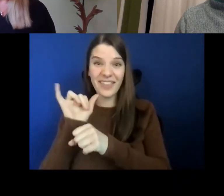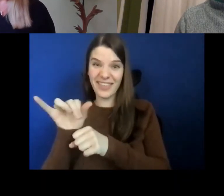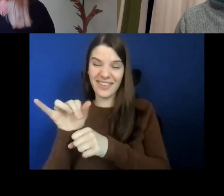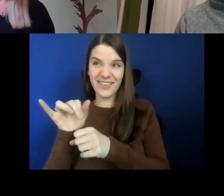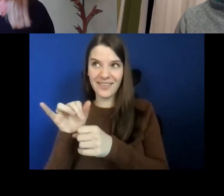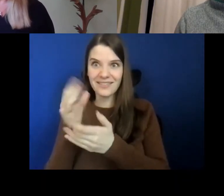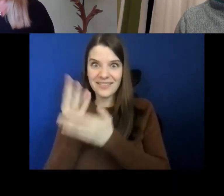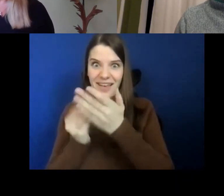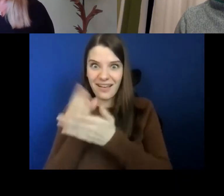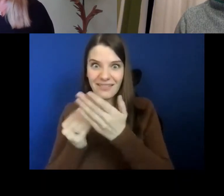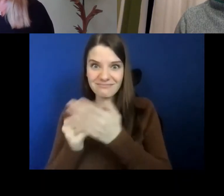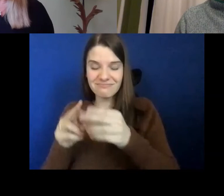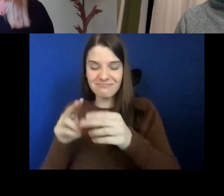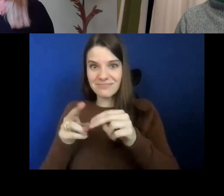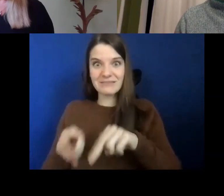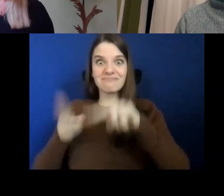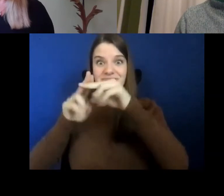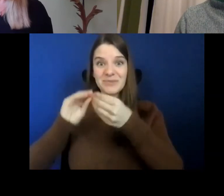again.